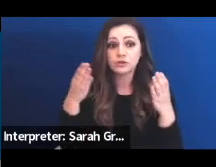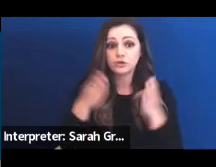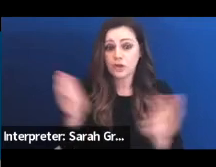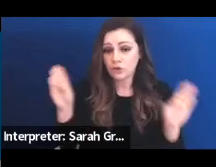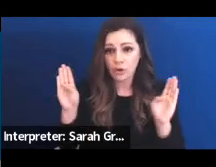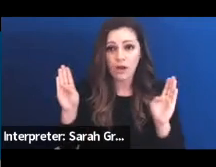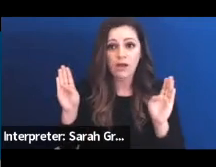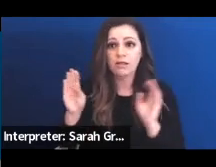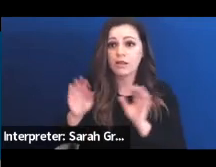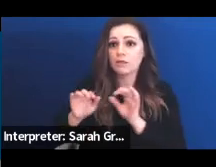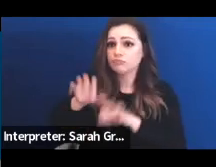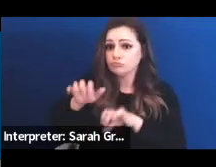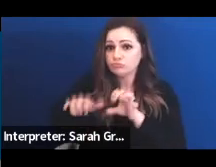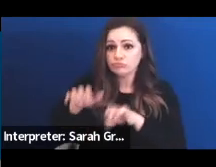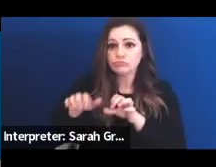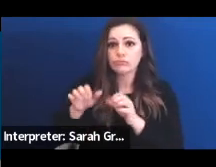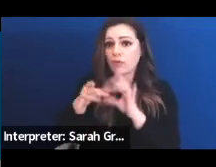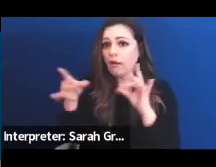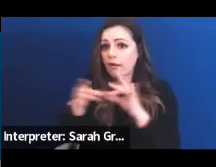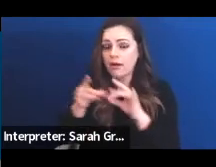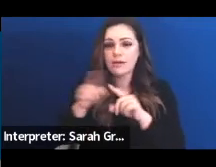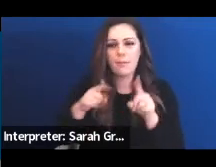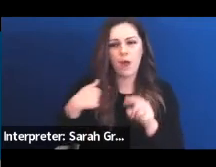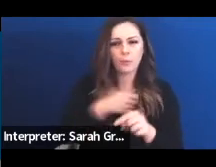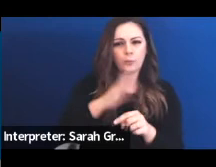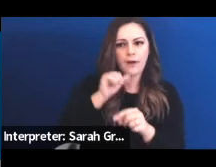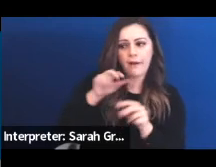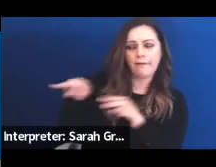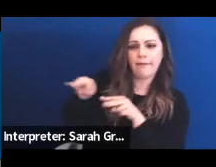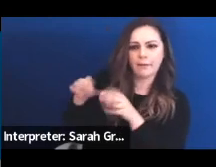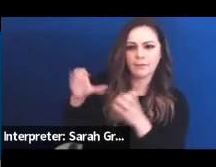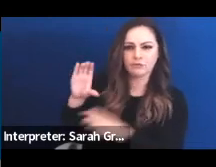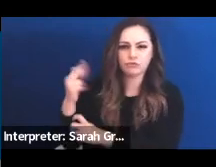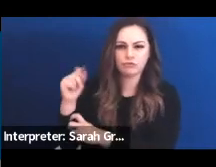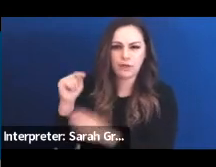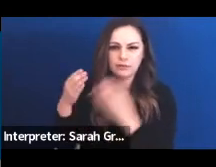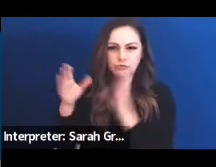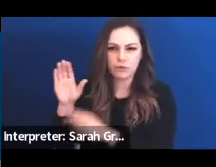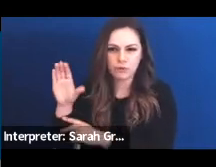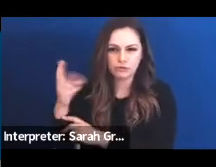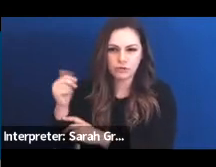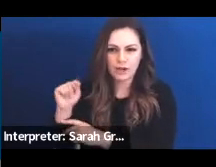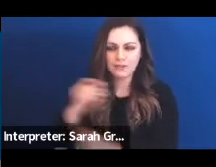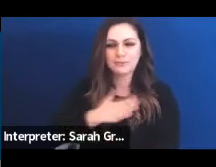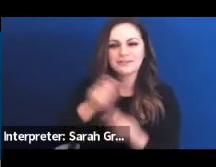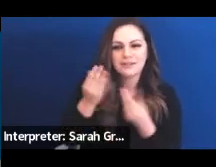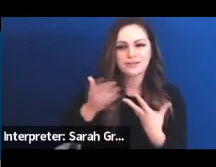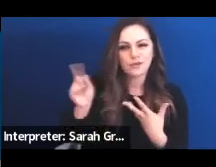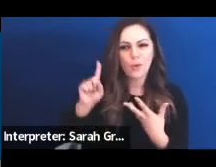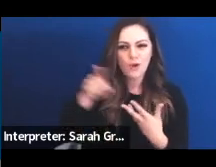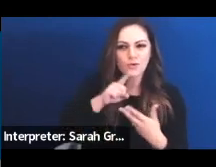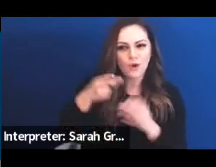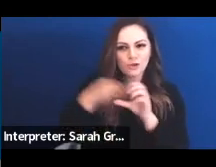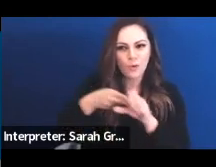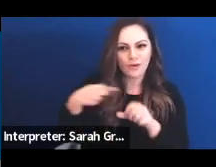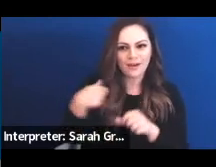as closely. Also, feel free to introduce yourself and where you're joining us from. Very excited to see who's with us